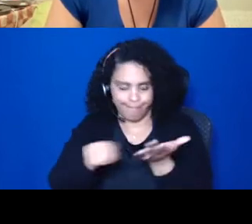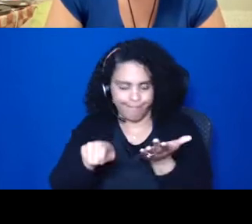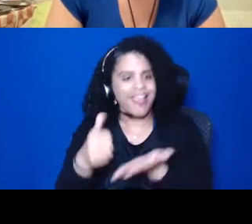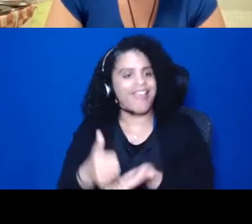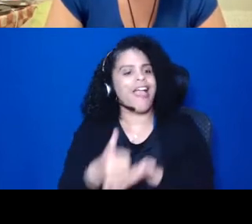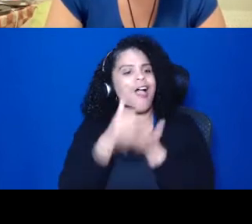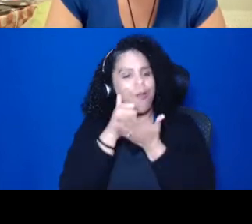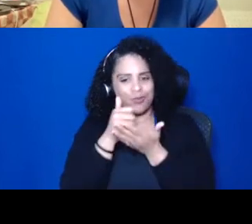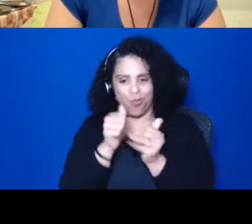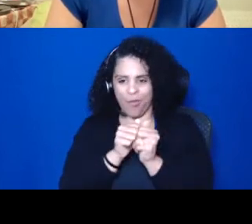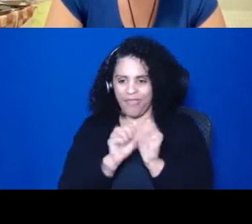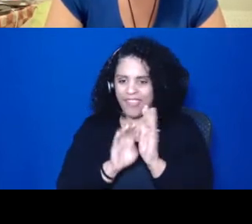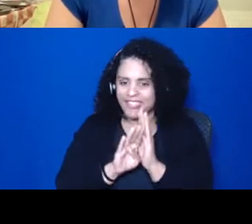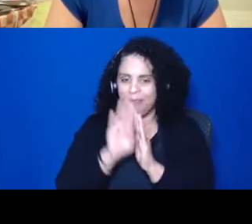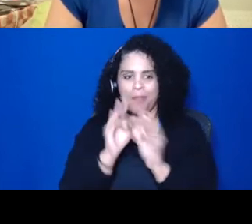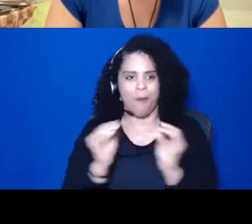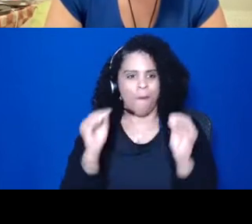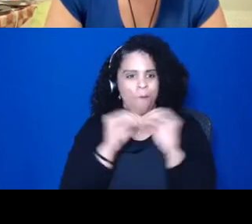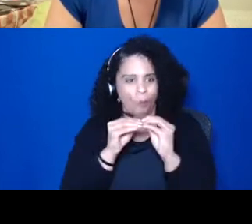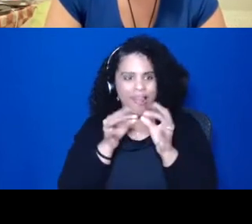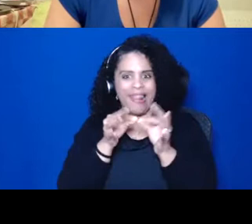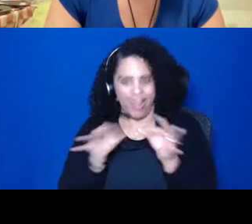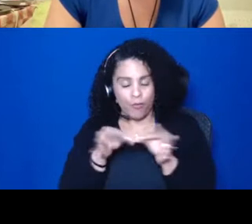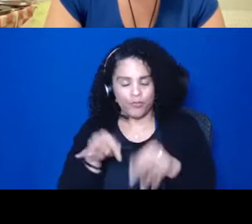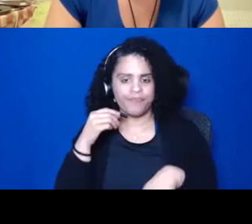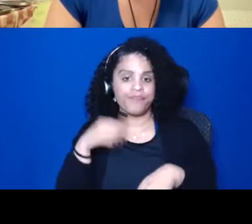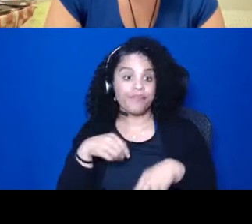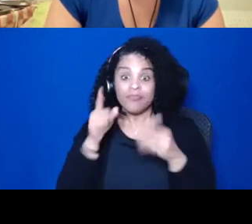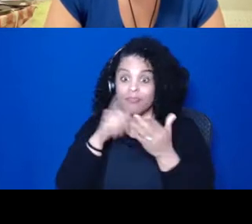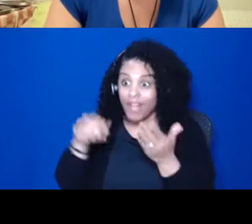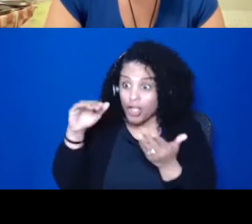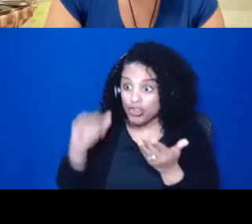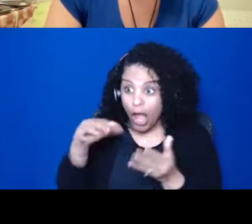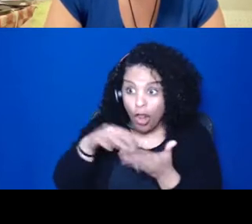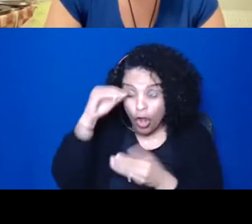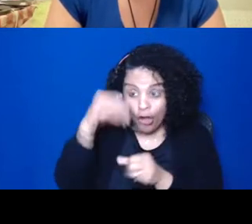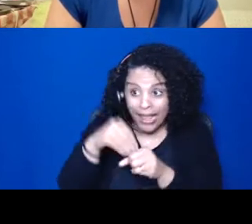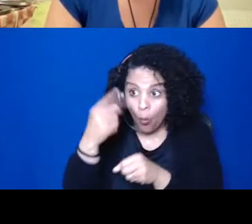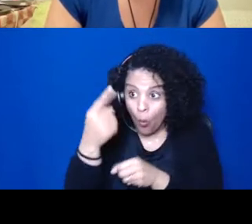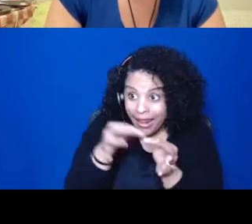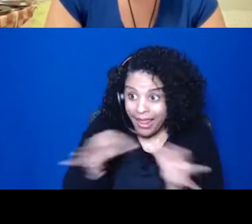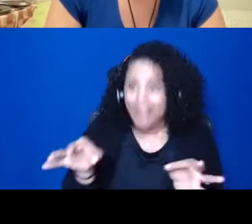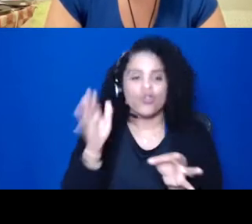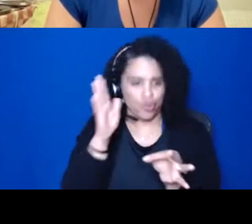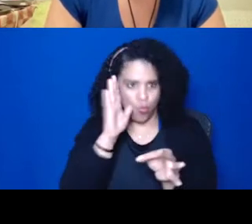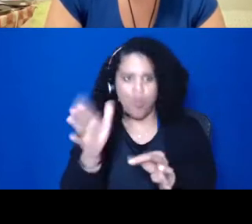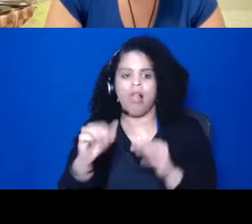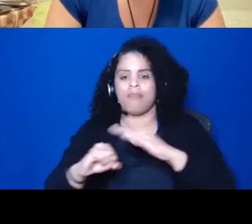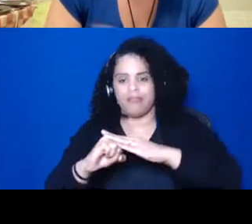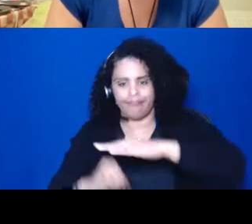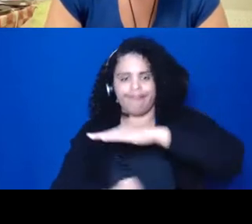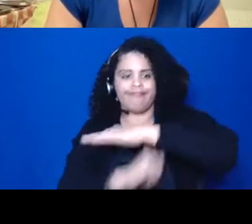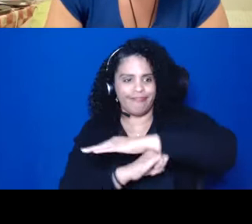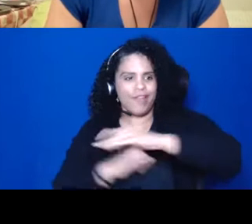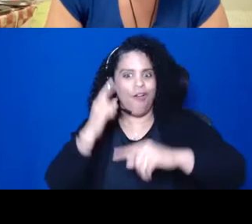with development of more language. What a child learns in one language is going to lay a good foundation for them